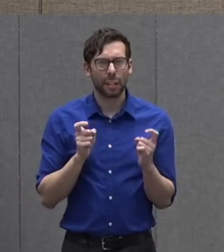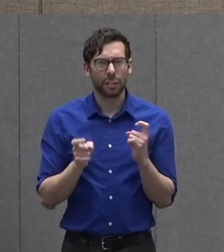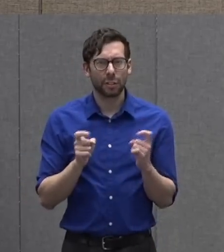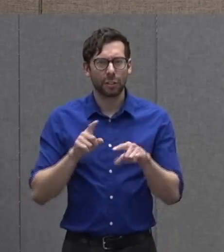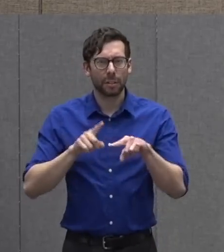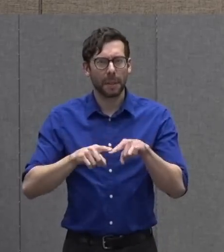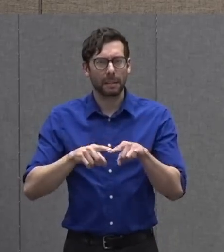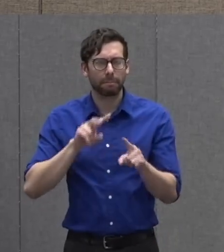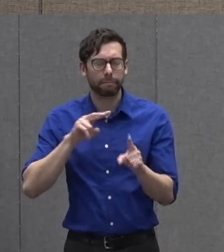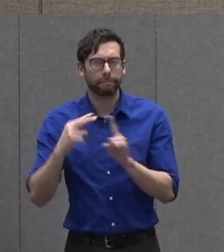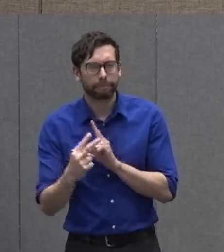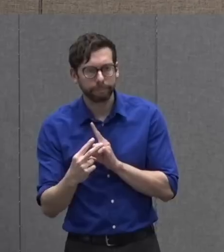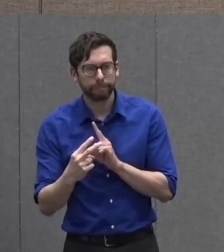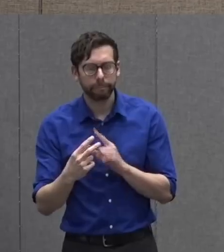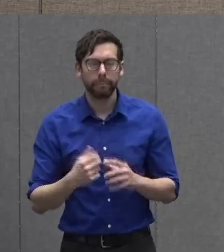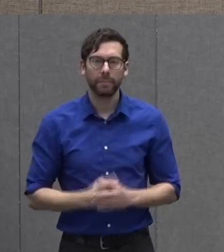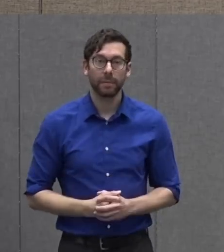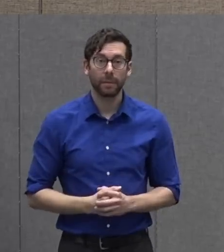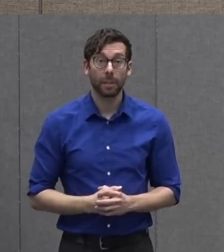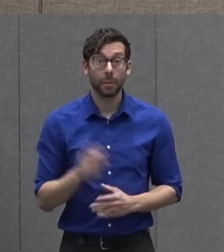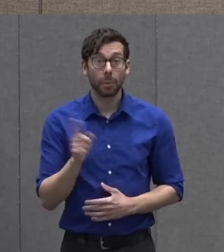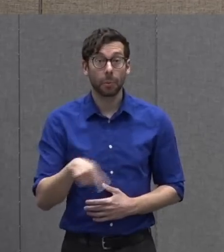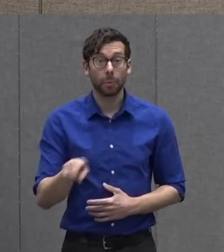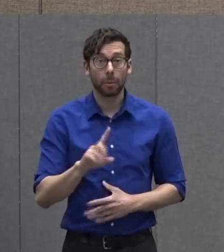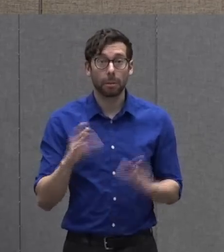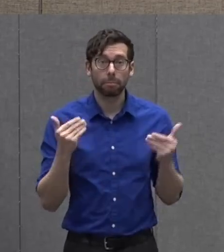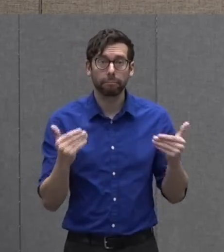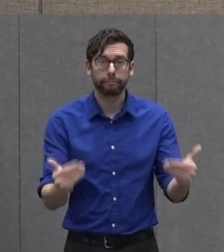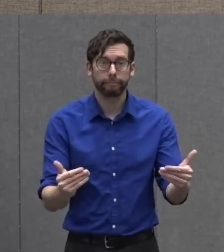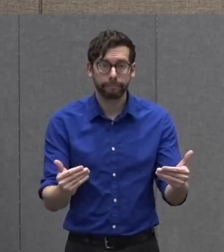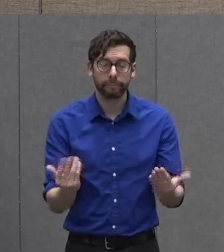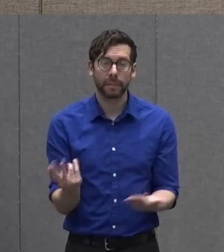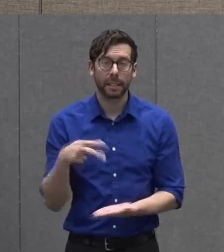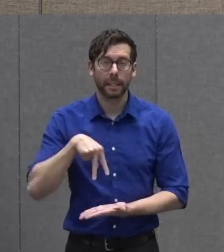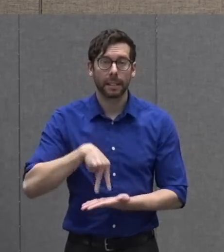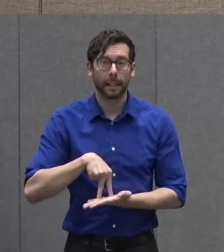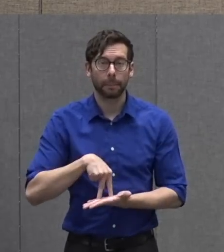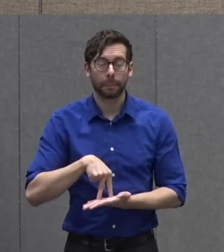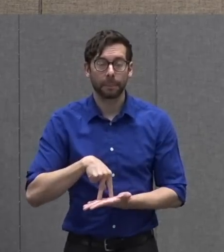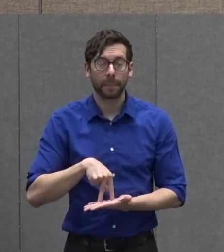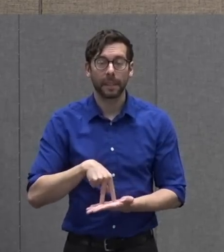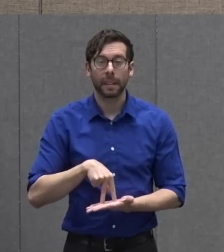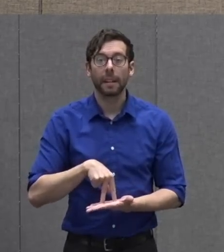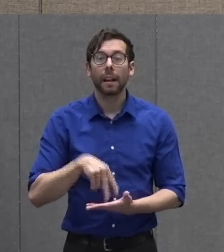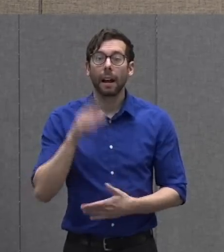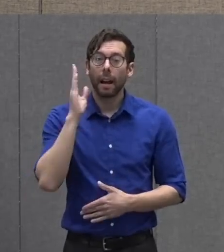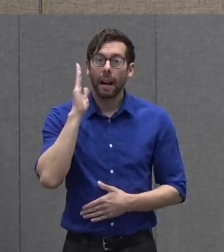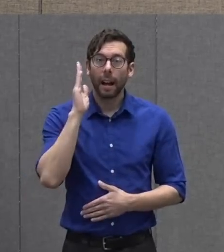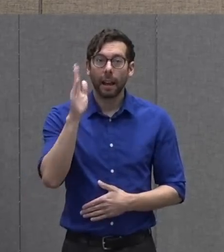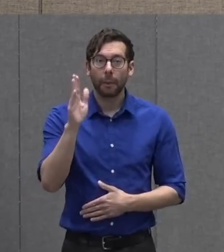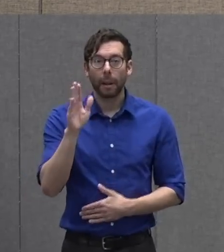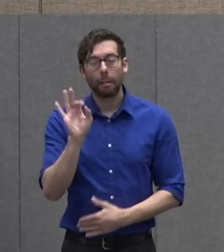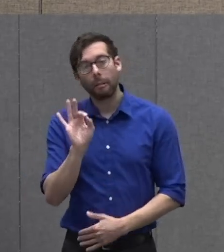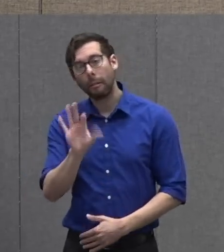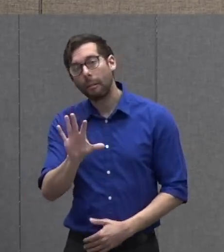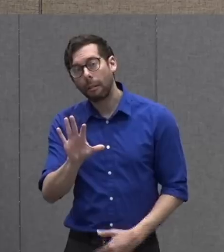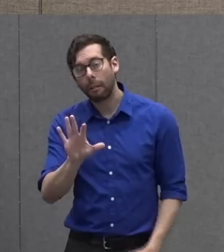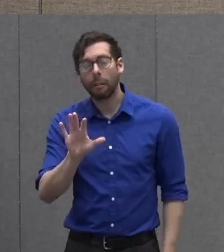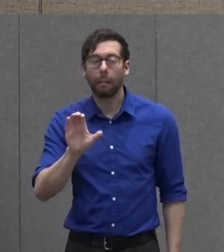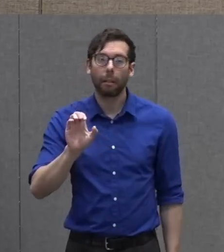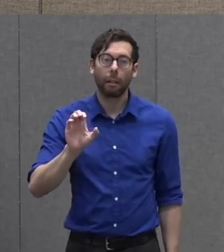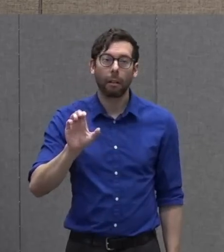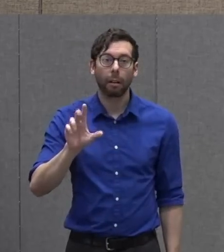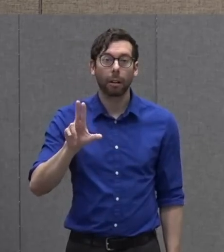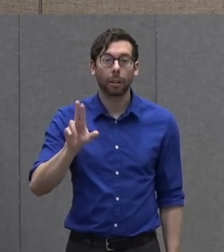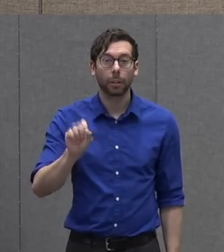direction. So stand up, and I want to give you some clues for a push and a pull, for a